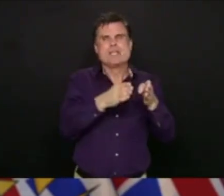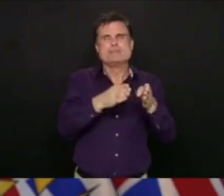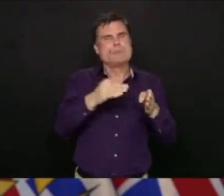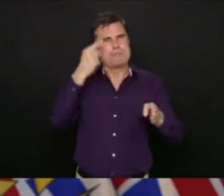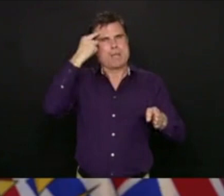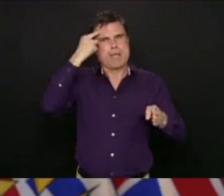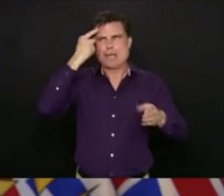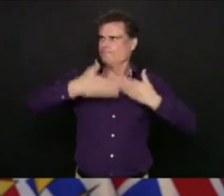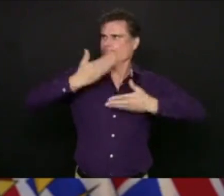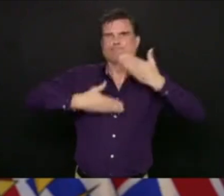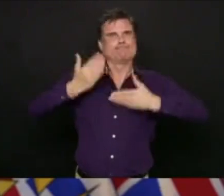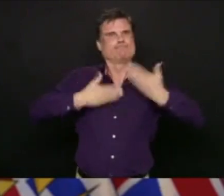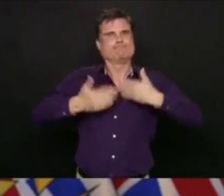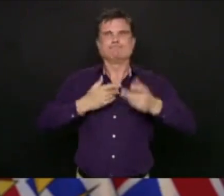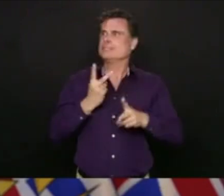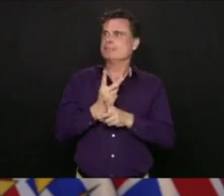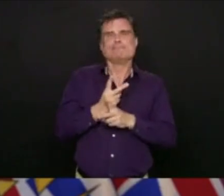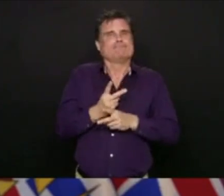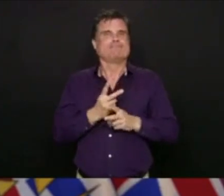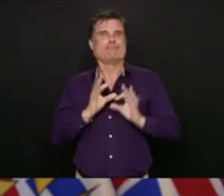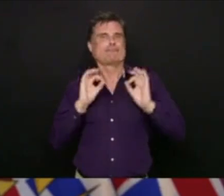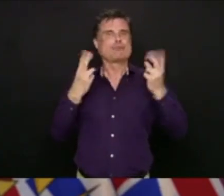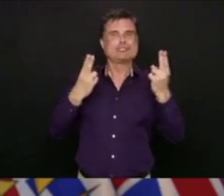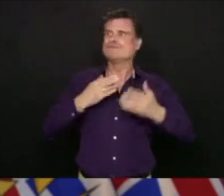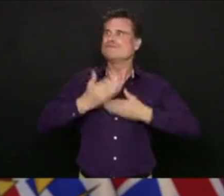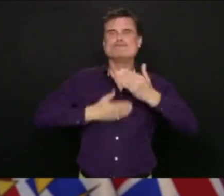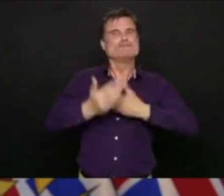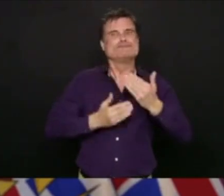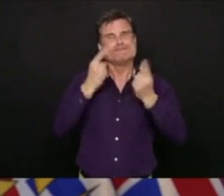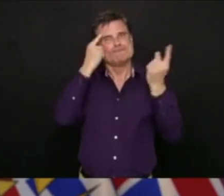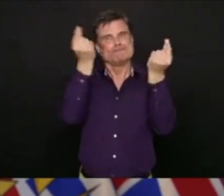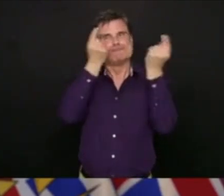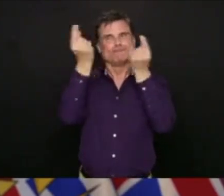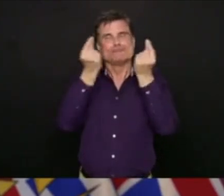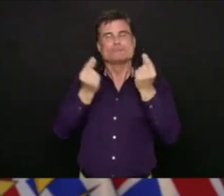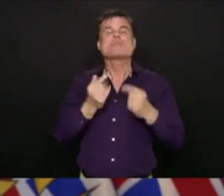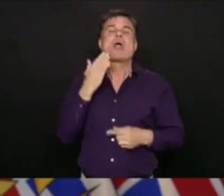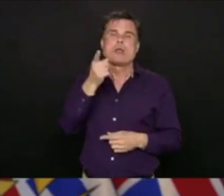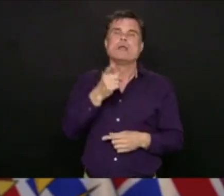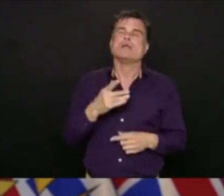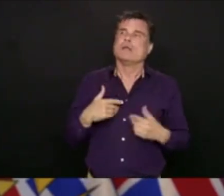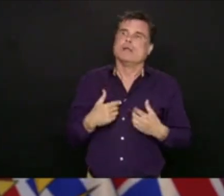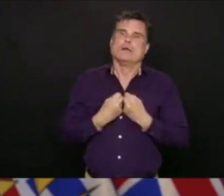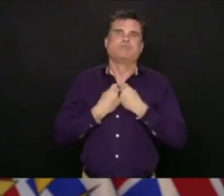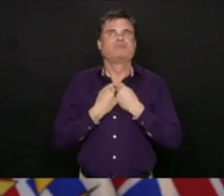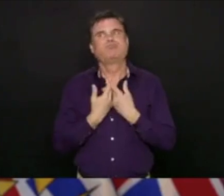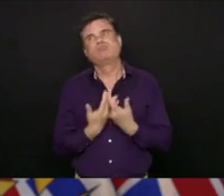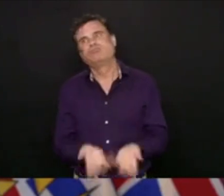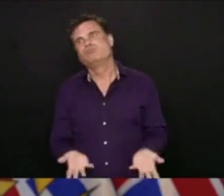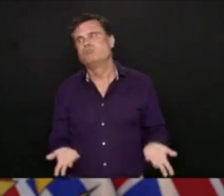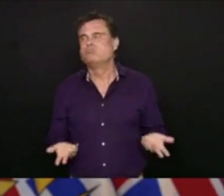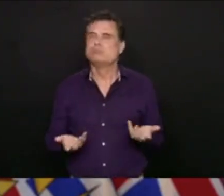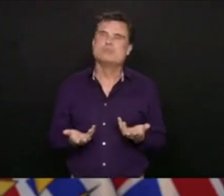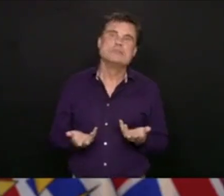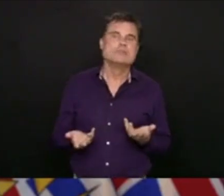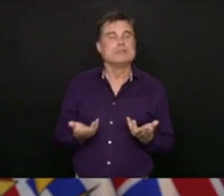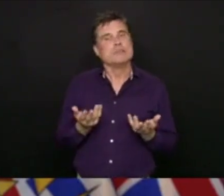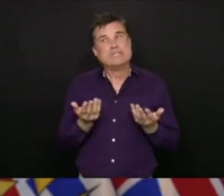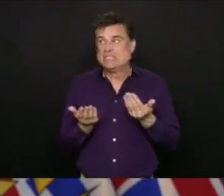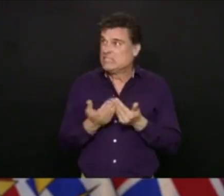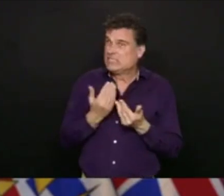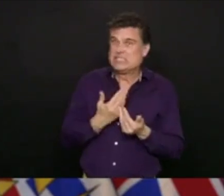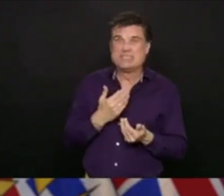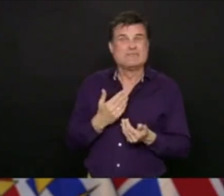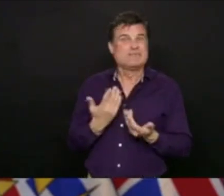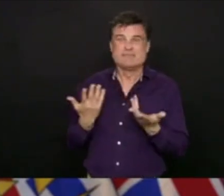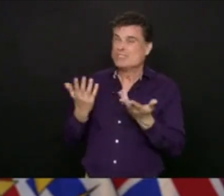can. I understand this isn't easy, and our school system understands this isn't easy, and there is no such thing as